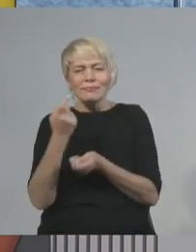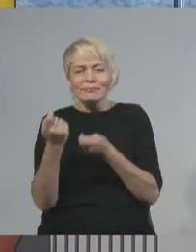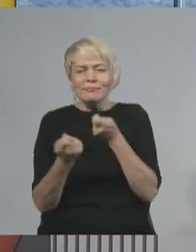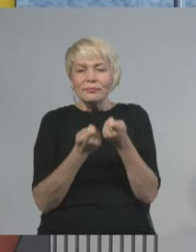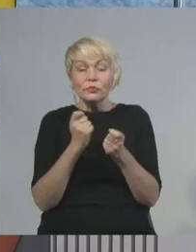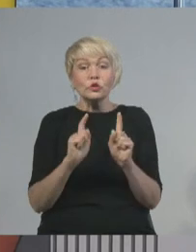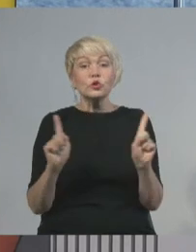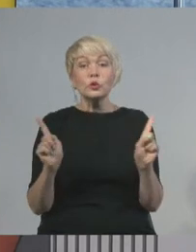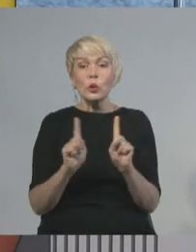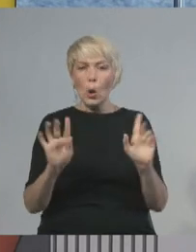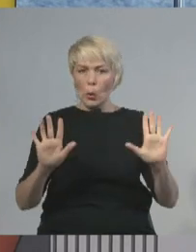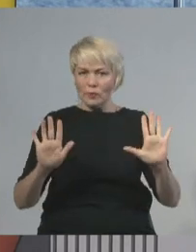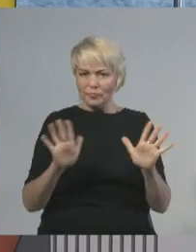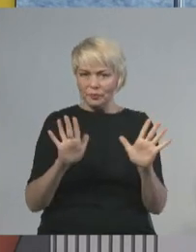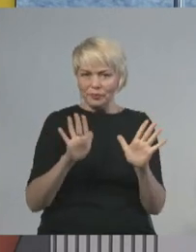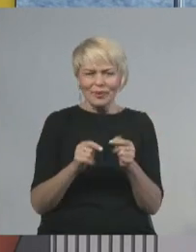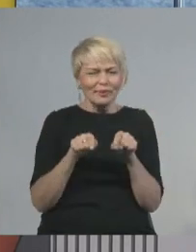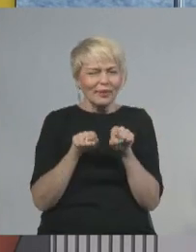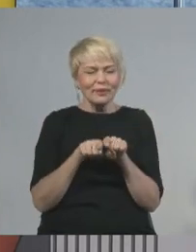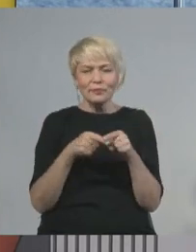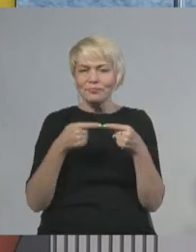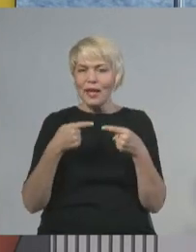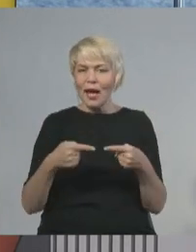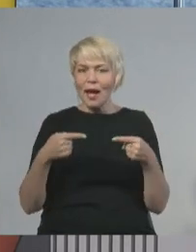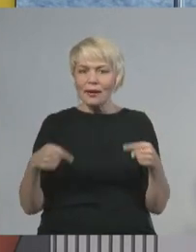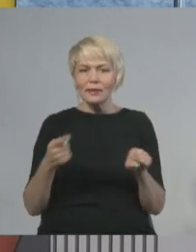explain what is happening in the country